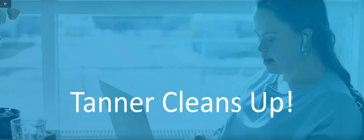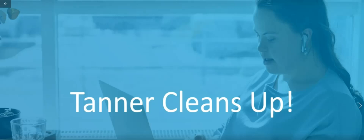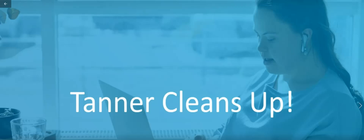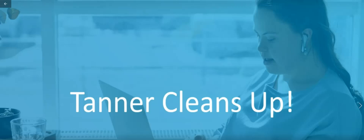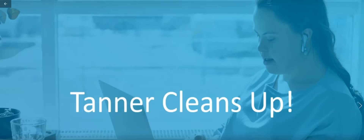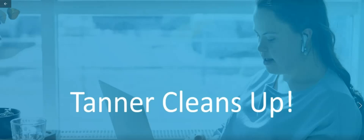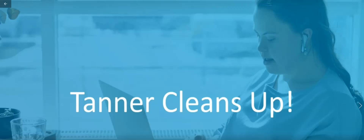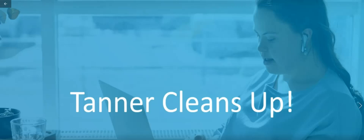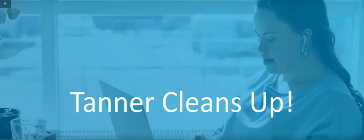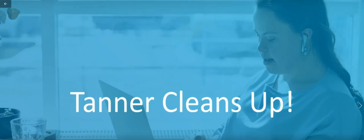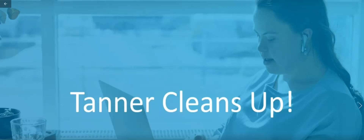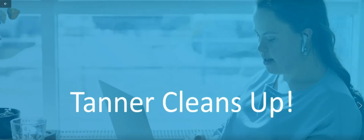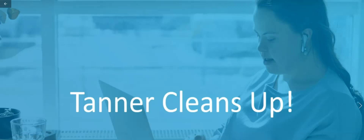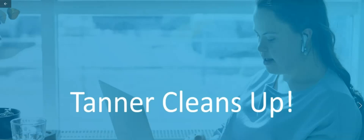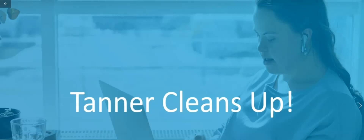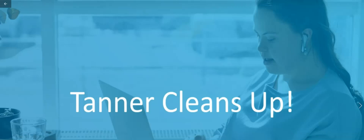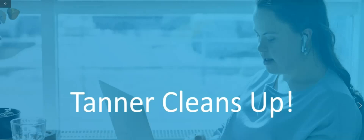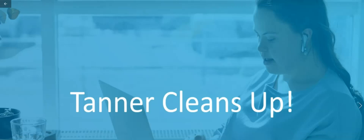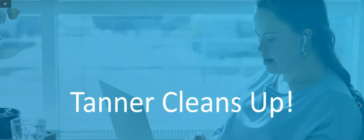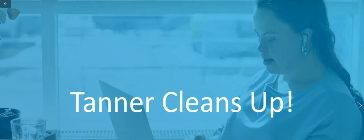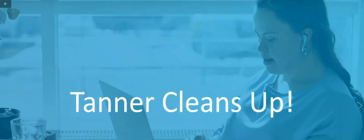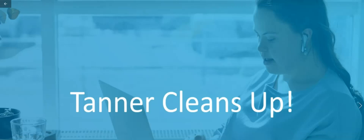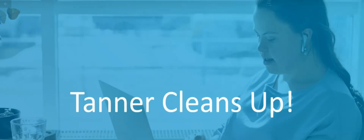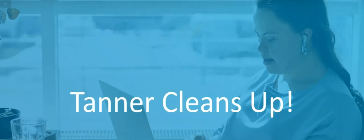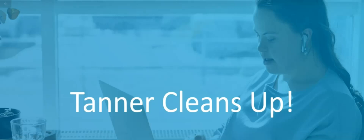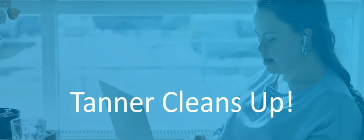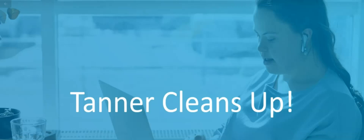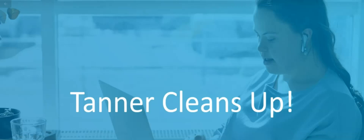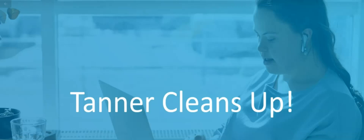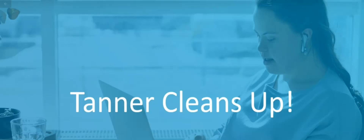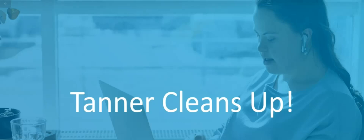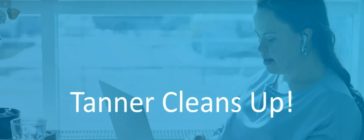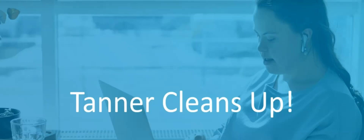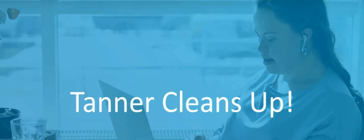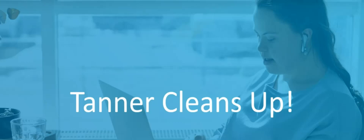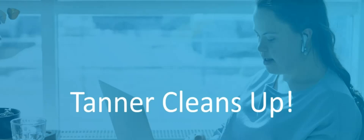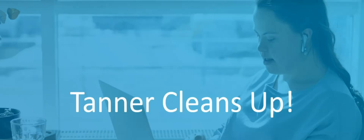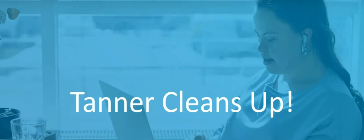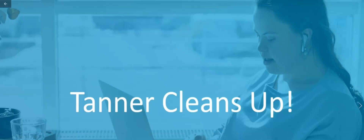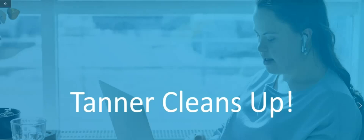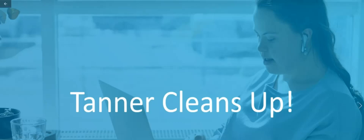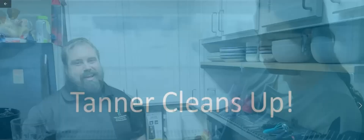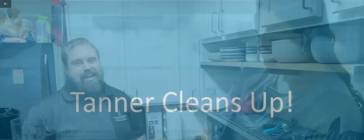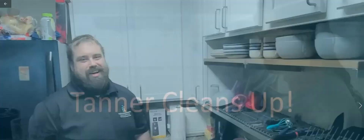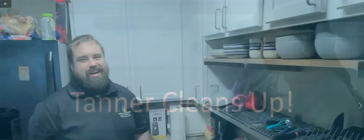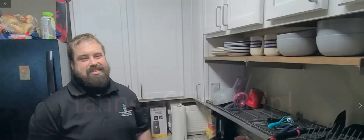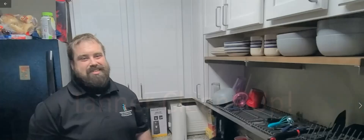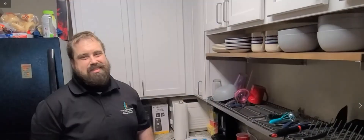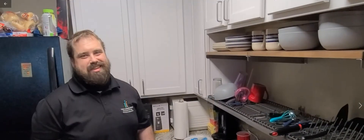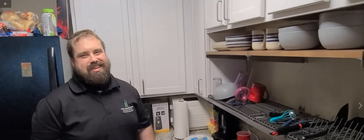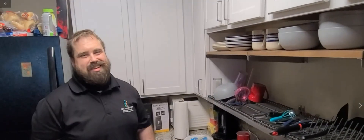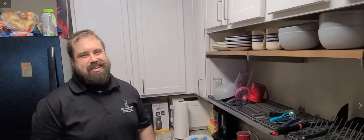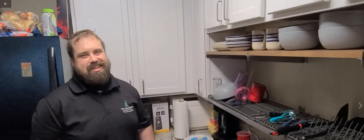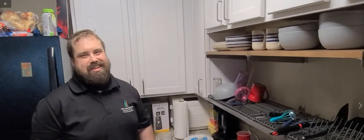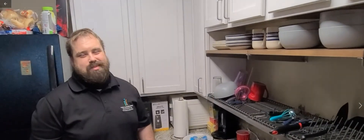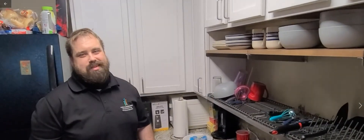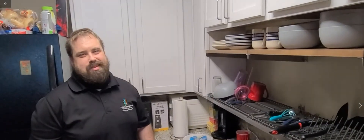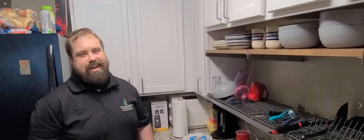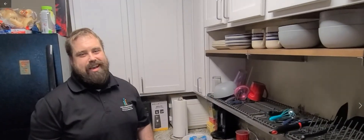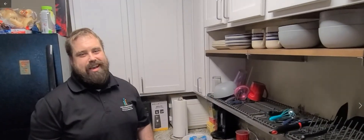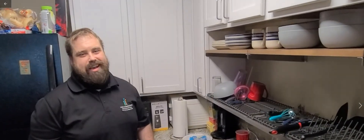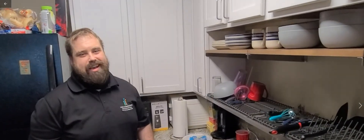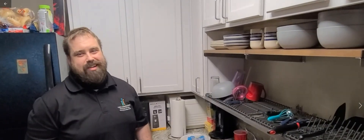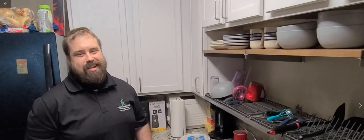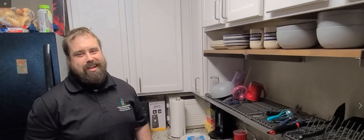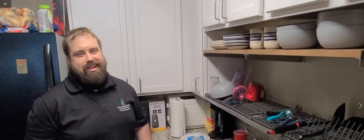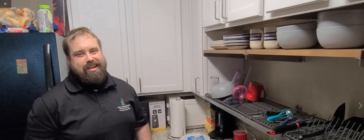Yes. Okay. Hey guys, it's